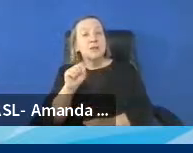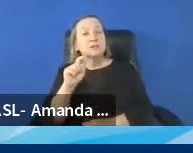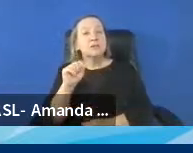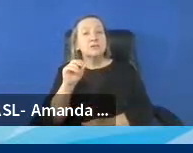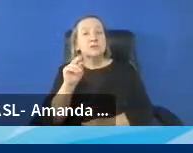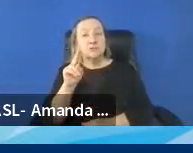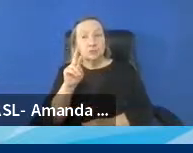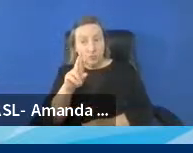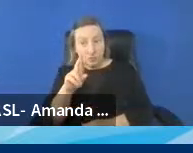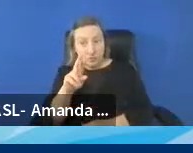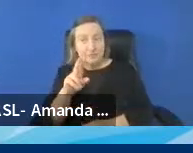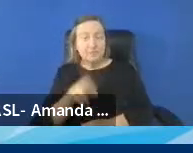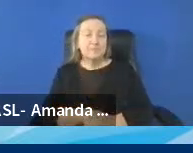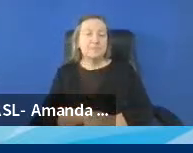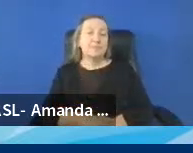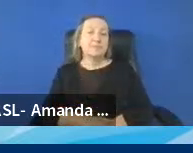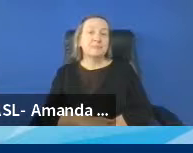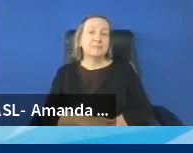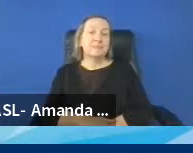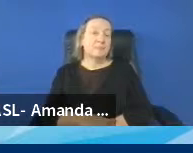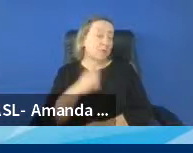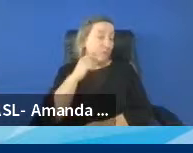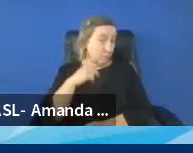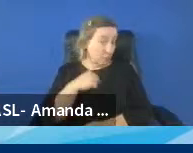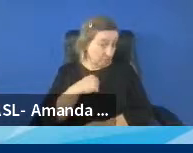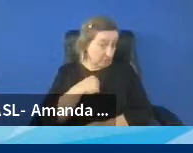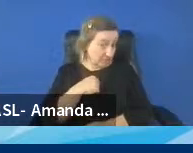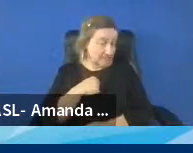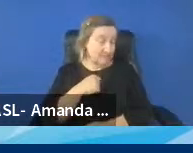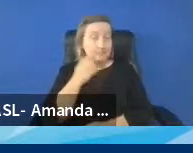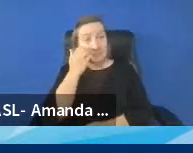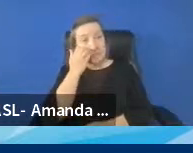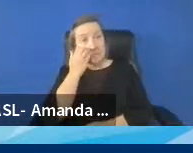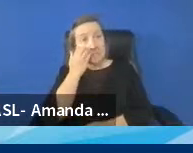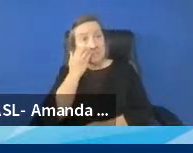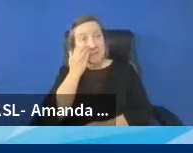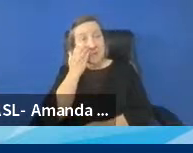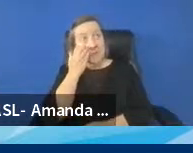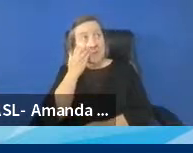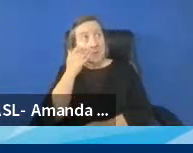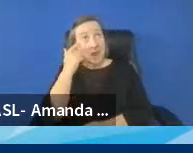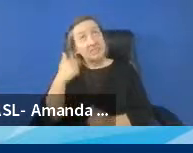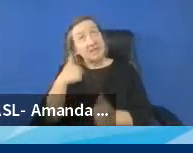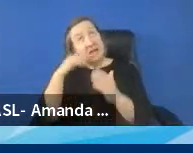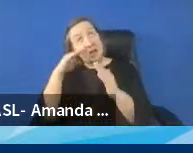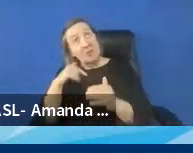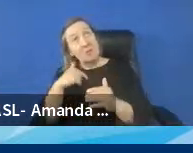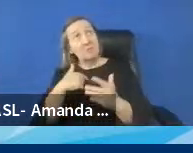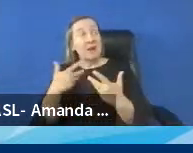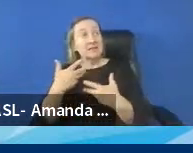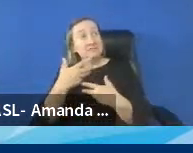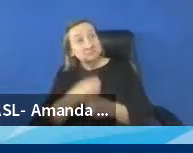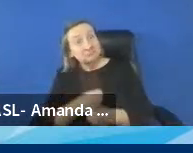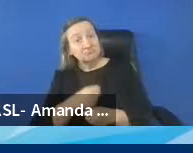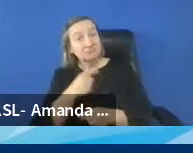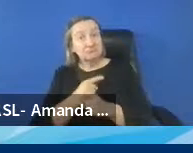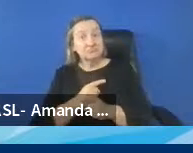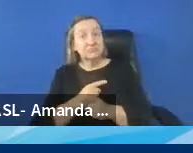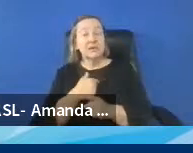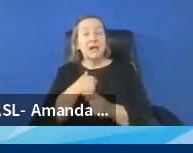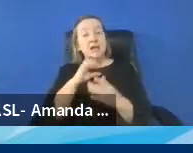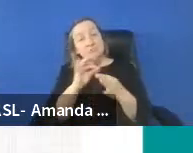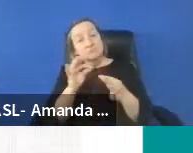And I think that for me, I hope I summed it up when I made a comment